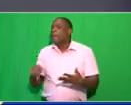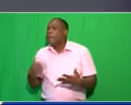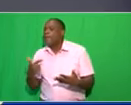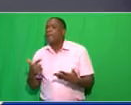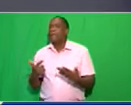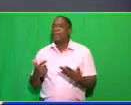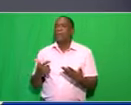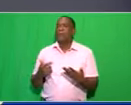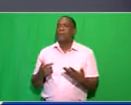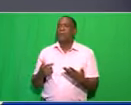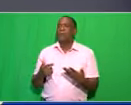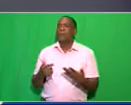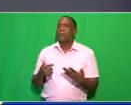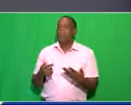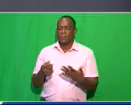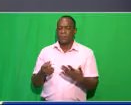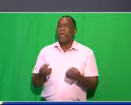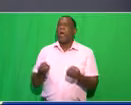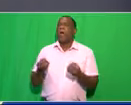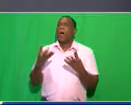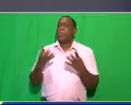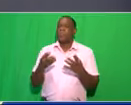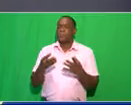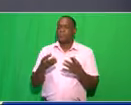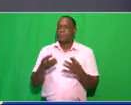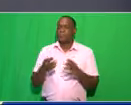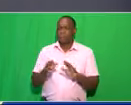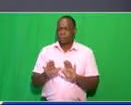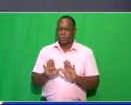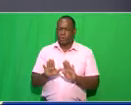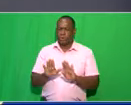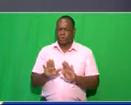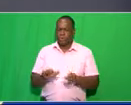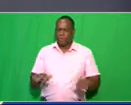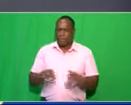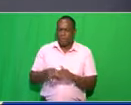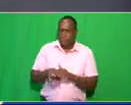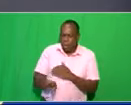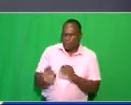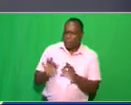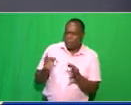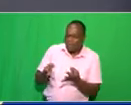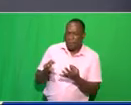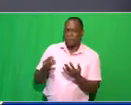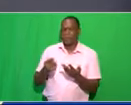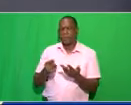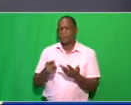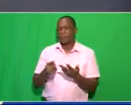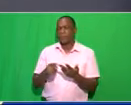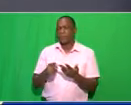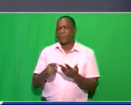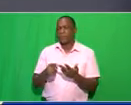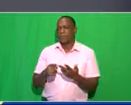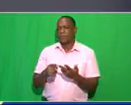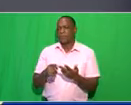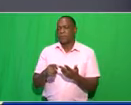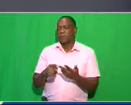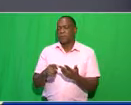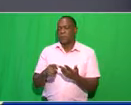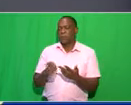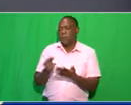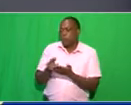So it's different criteria used for placement as the case may be. And that